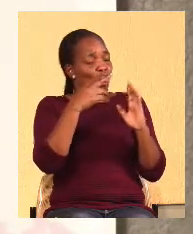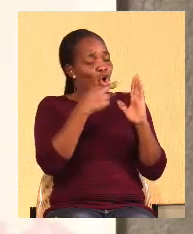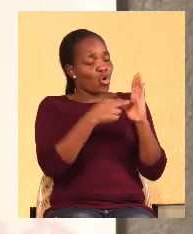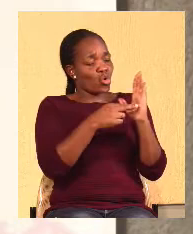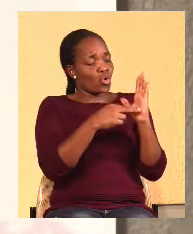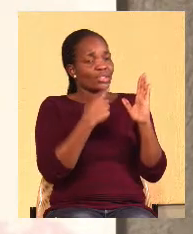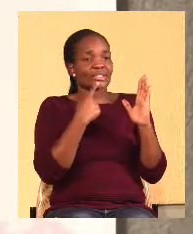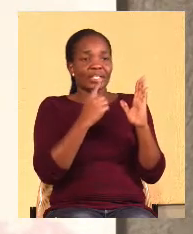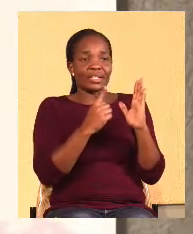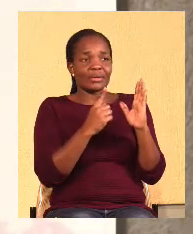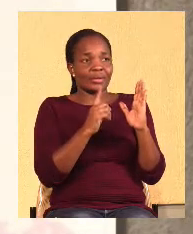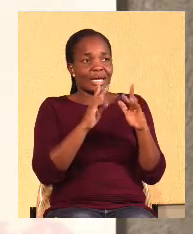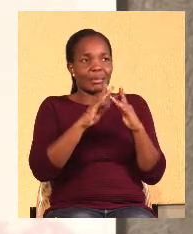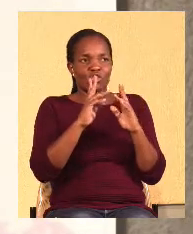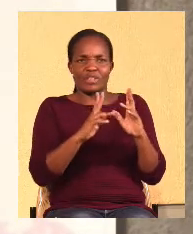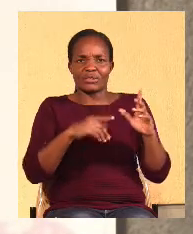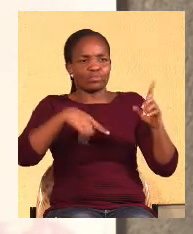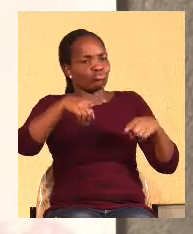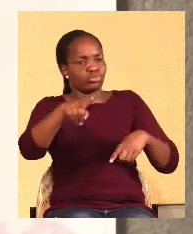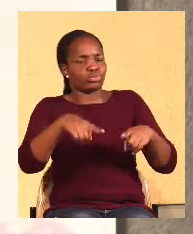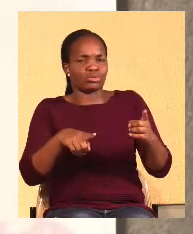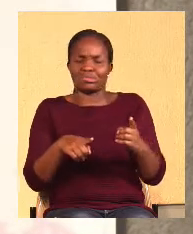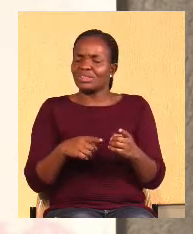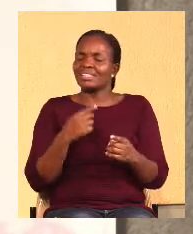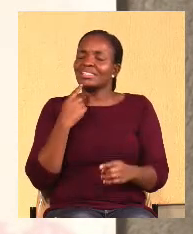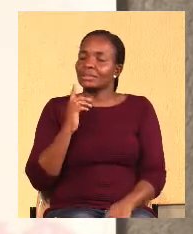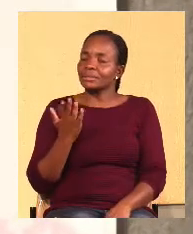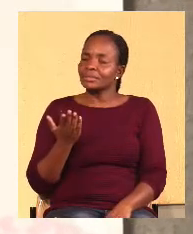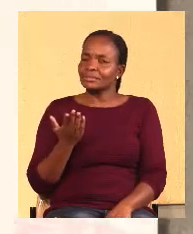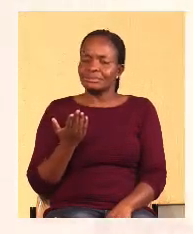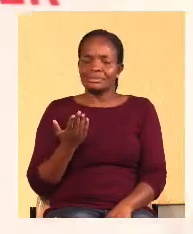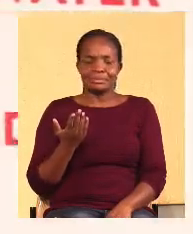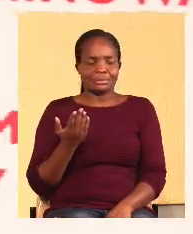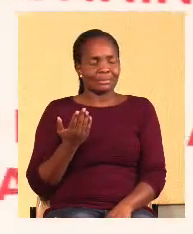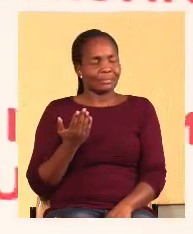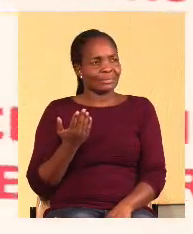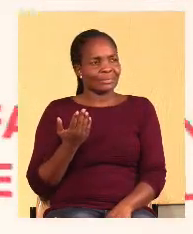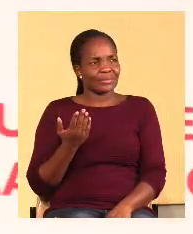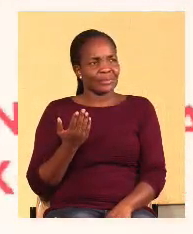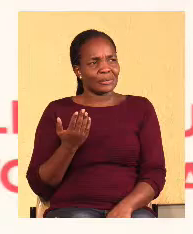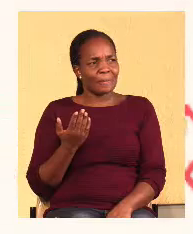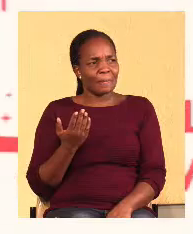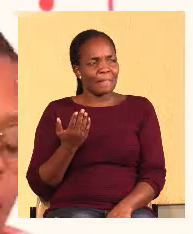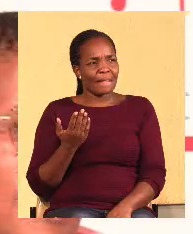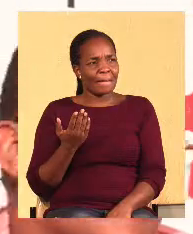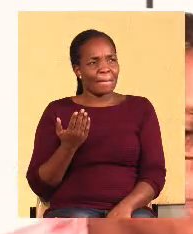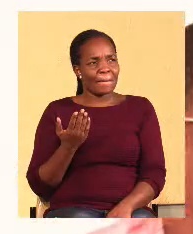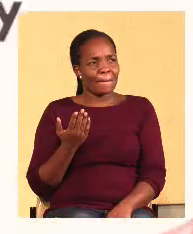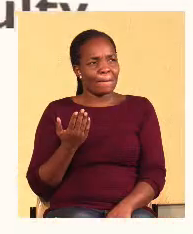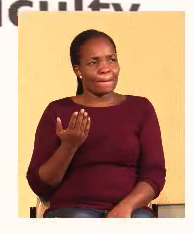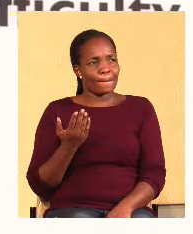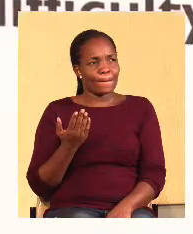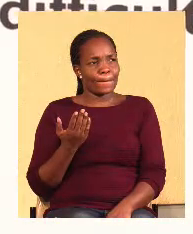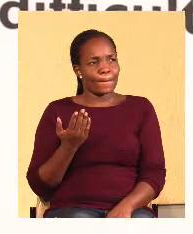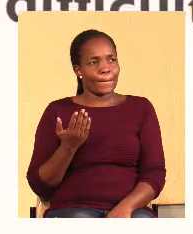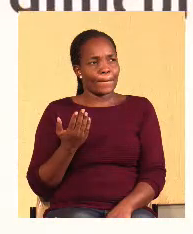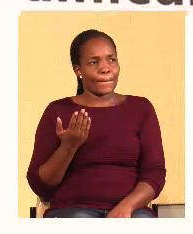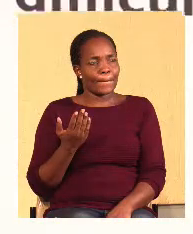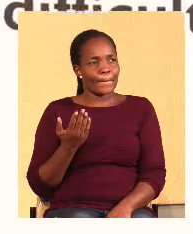such instances. Is that understanding right? I think it's, I would see it as maybe